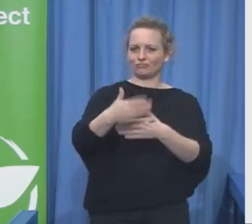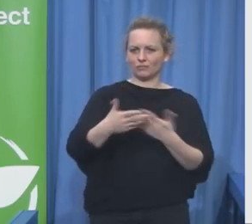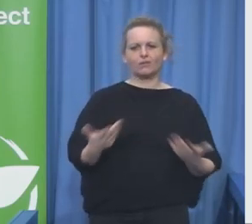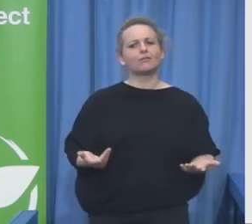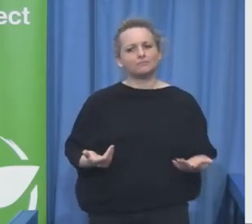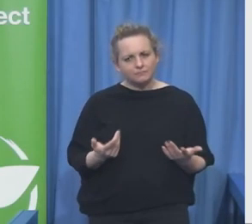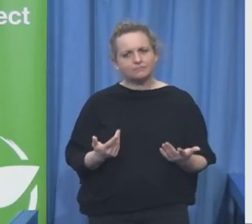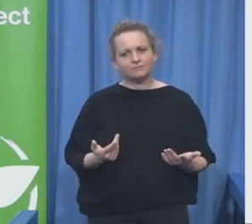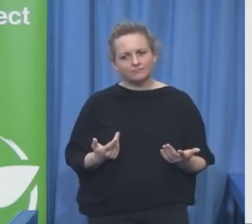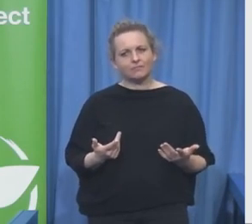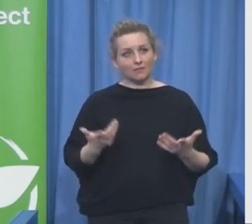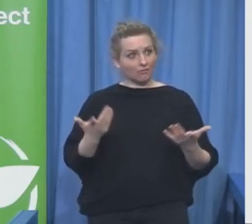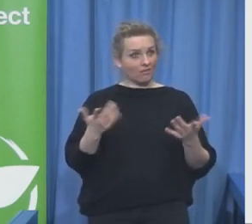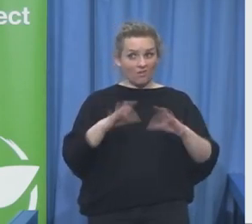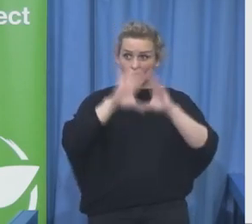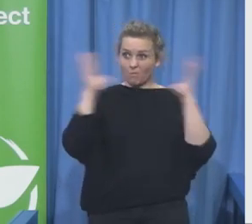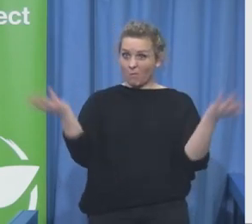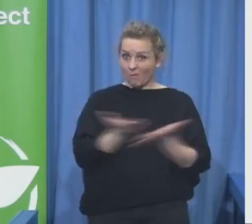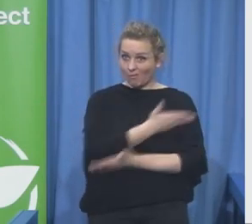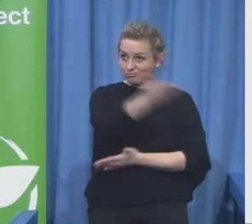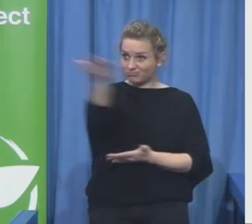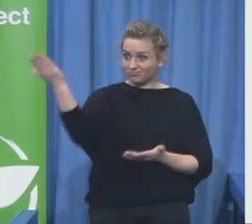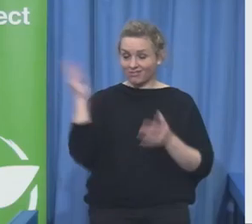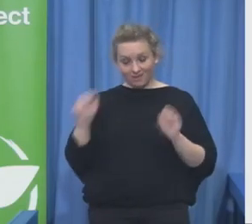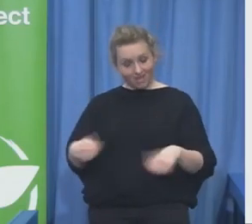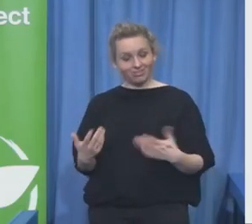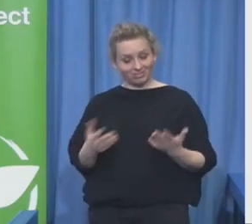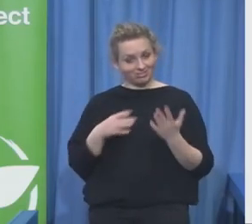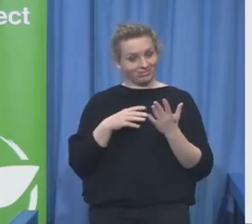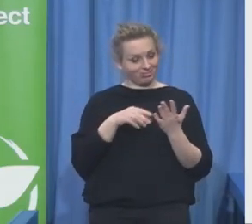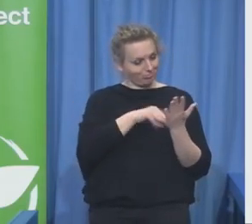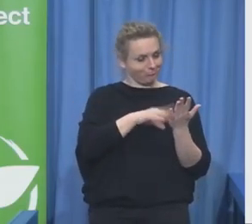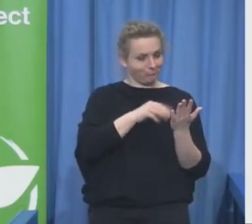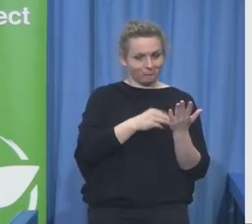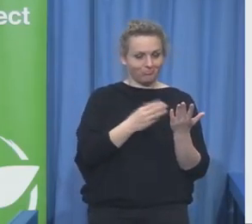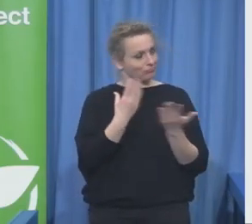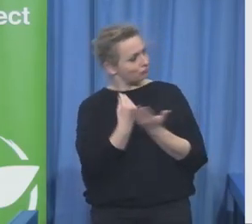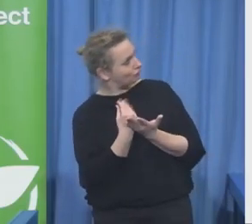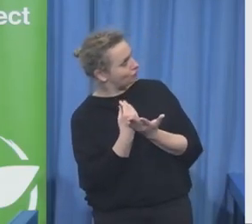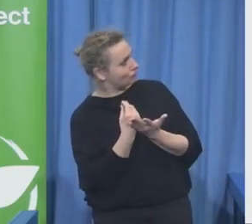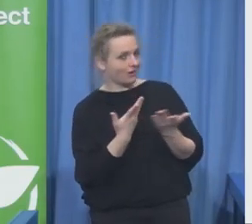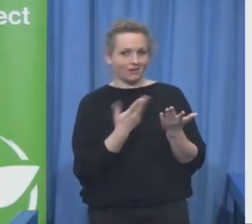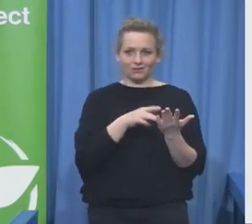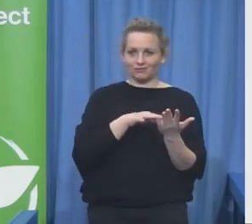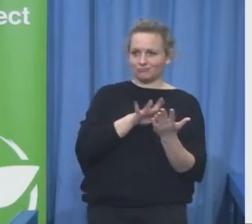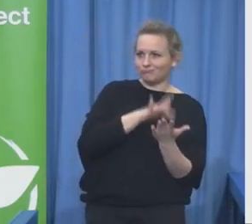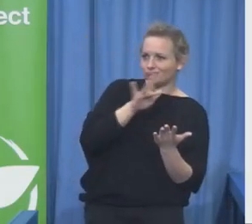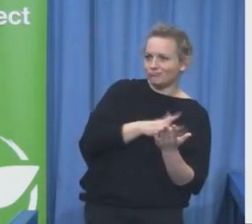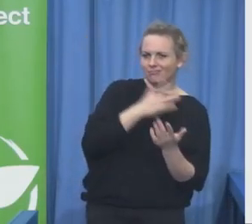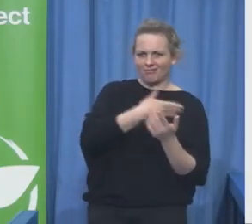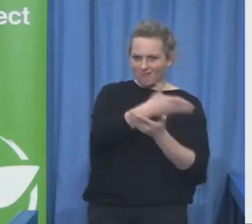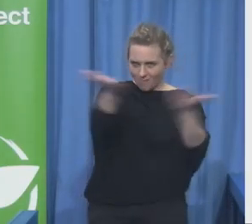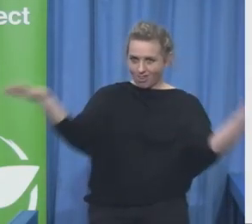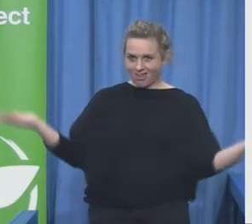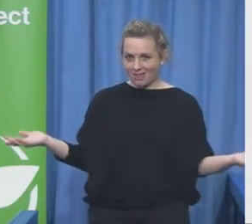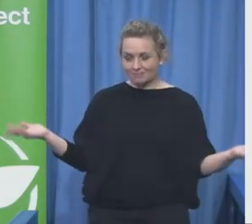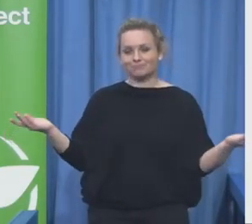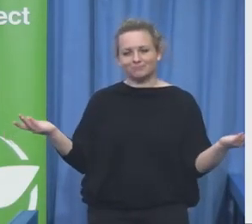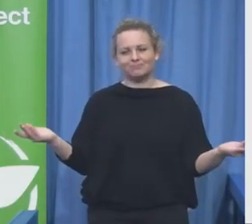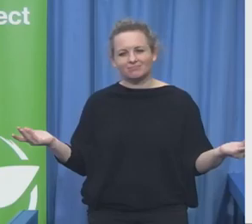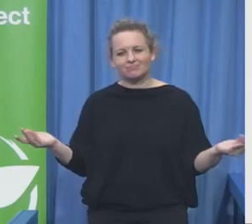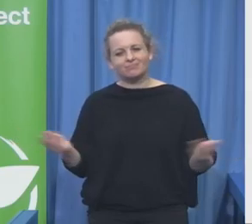of innovation projects. I'm working with eye gaze wheelchair driving. I'm working with teaching blind 7-year-old children to learn how